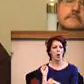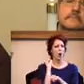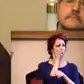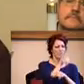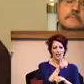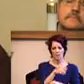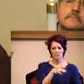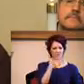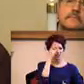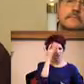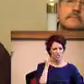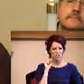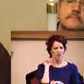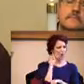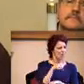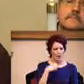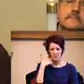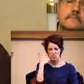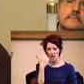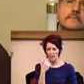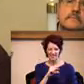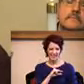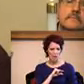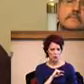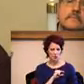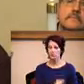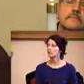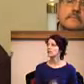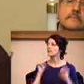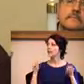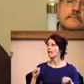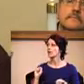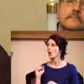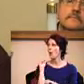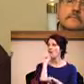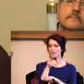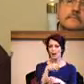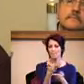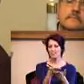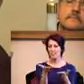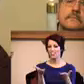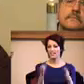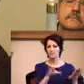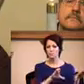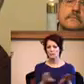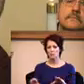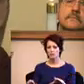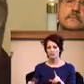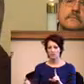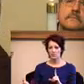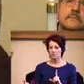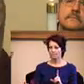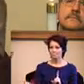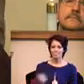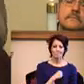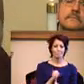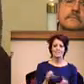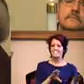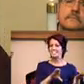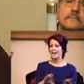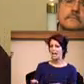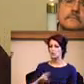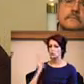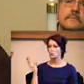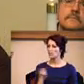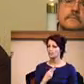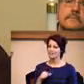the shame it is in that Holy Spirit that we can overcome the things that people have done to us or said about us or done to